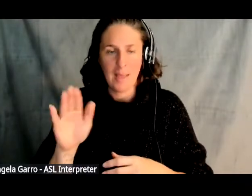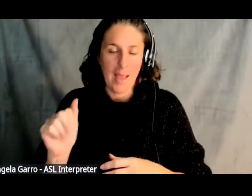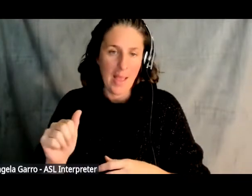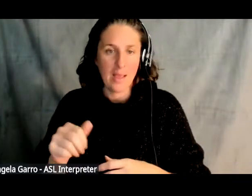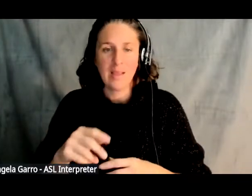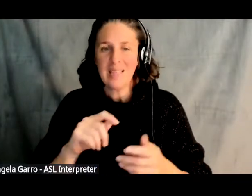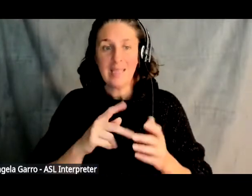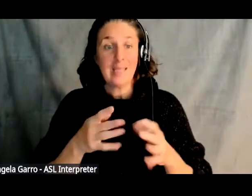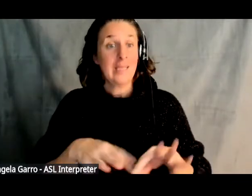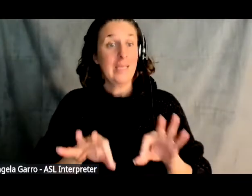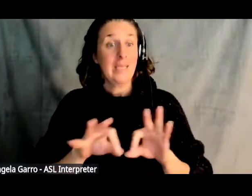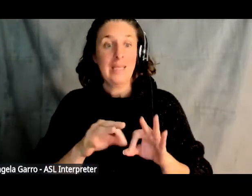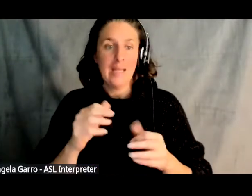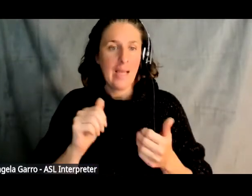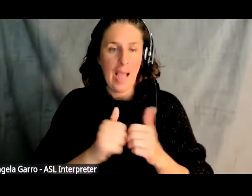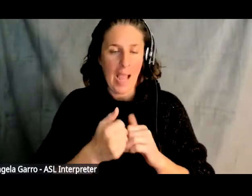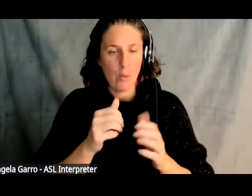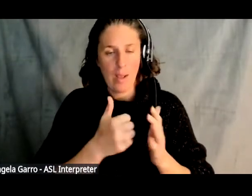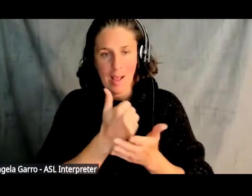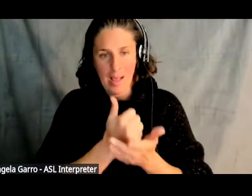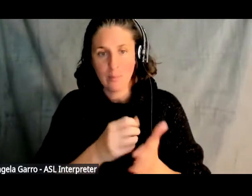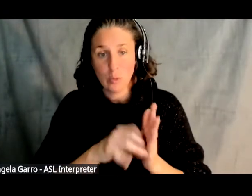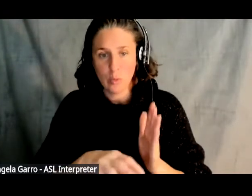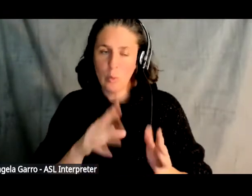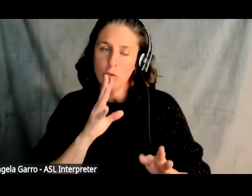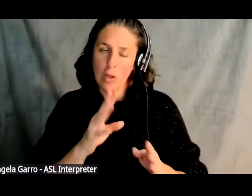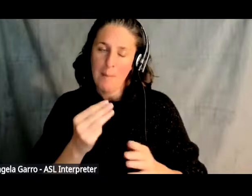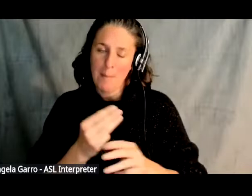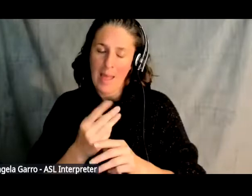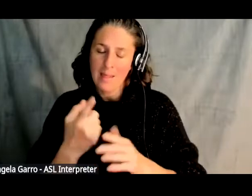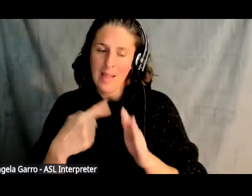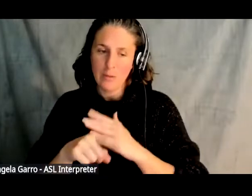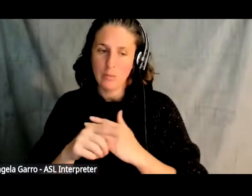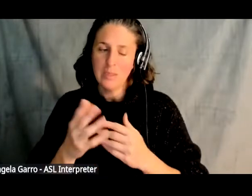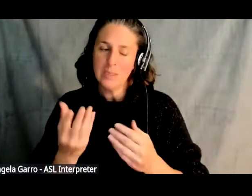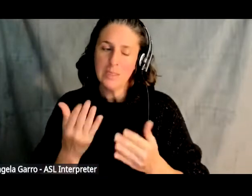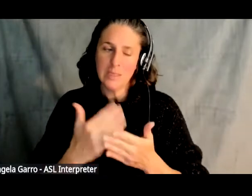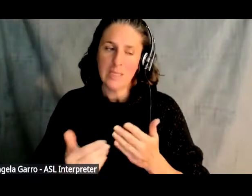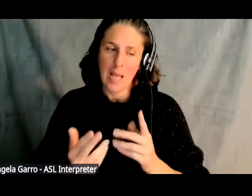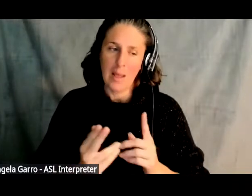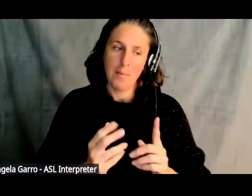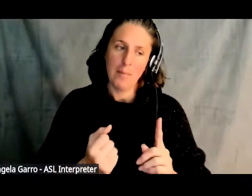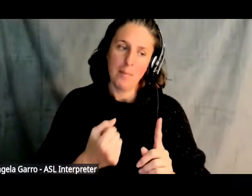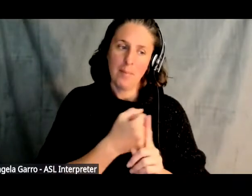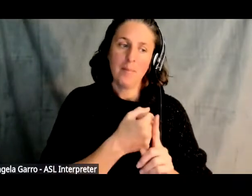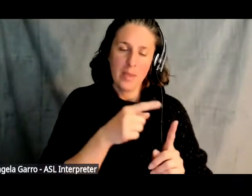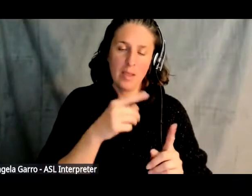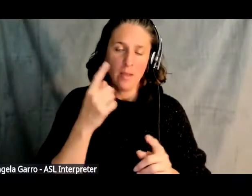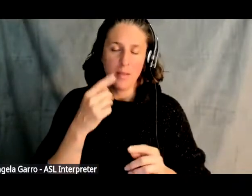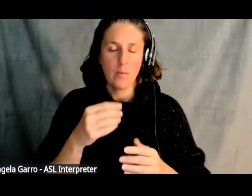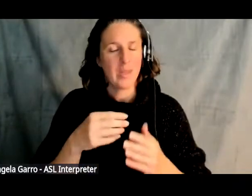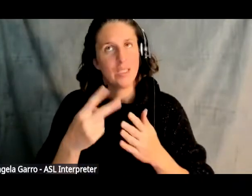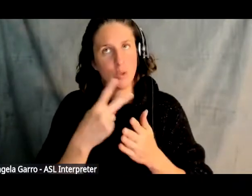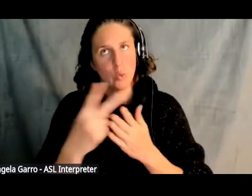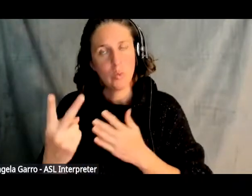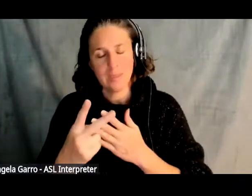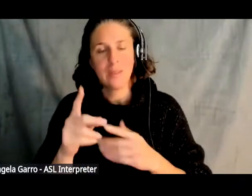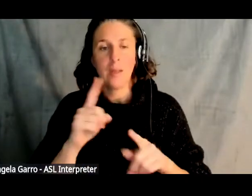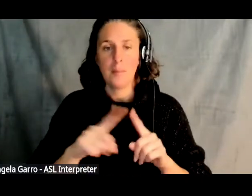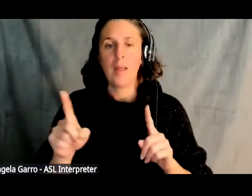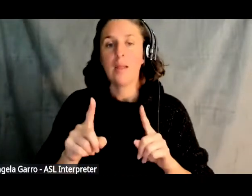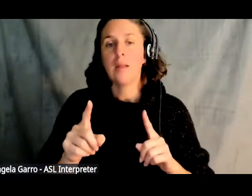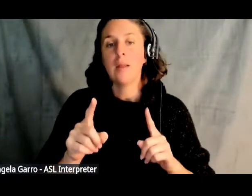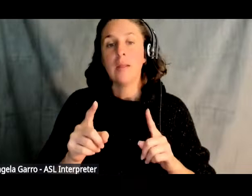do we help students, and we'll talk a little bit about math actually next week that may have some implications for what we're talking about in 2 weeks. But my point is, I think